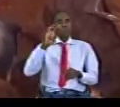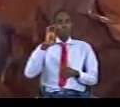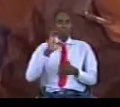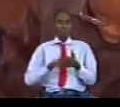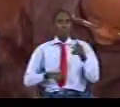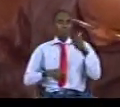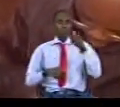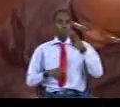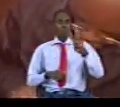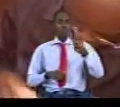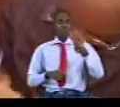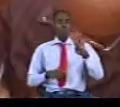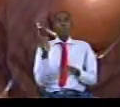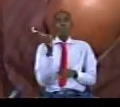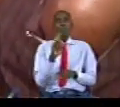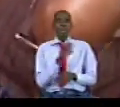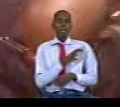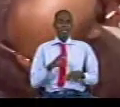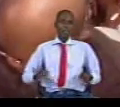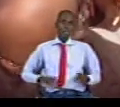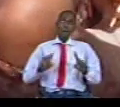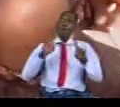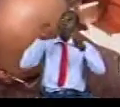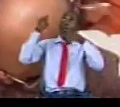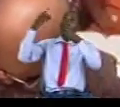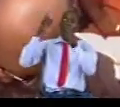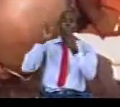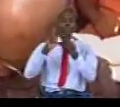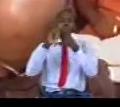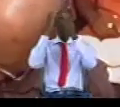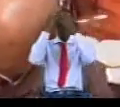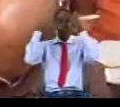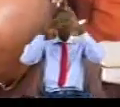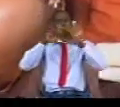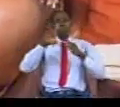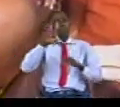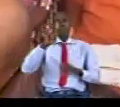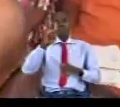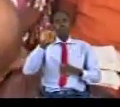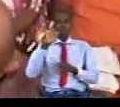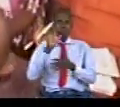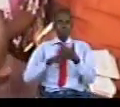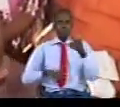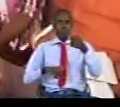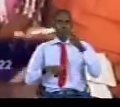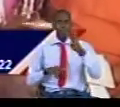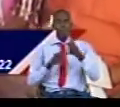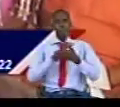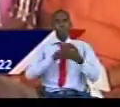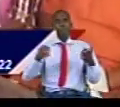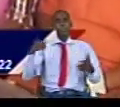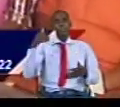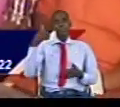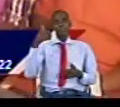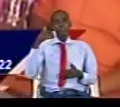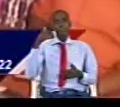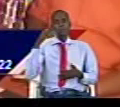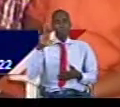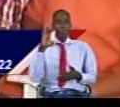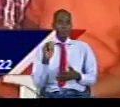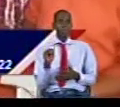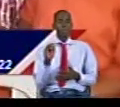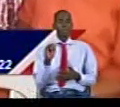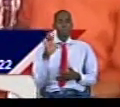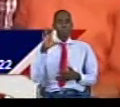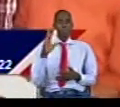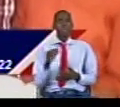where Christ went, he went to heaven. Luke chapter 24, I'm reading from verse 50. And he led them out as far as